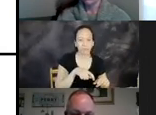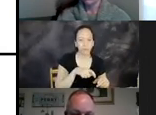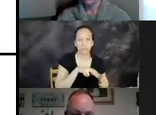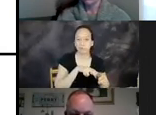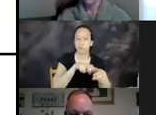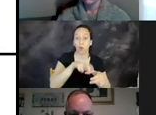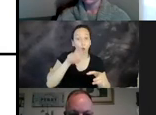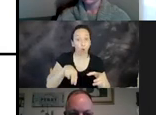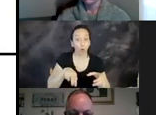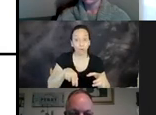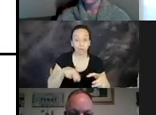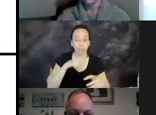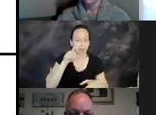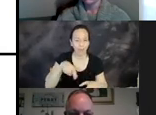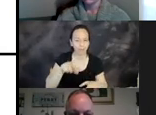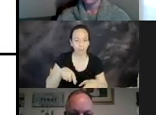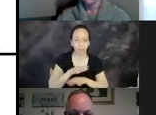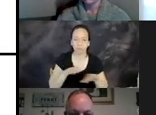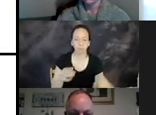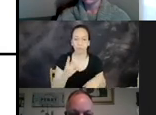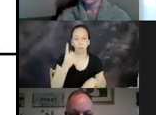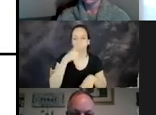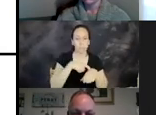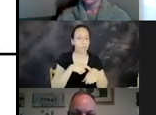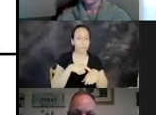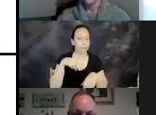Mattapan trolley because it's a flat fare.